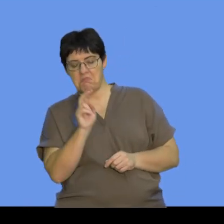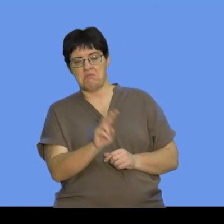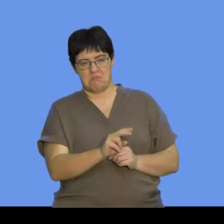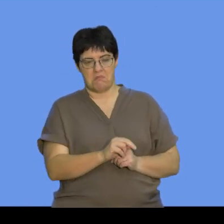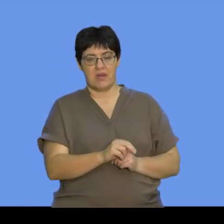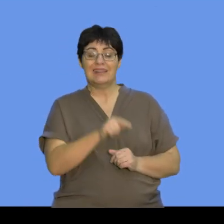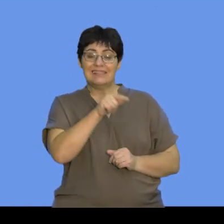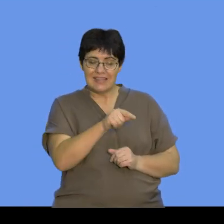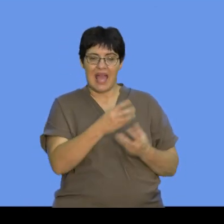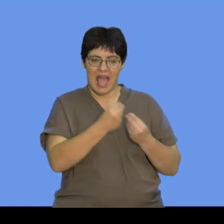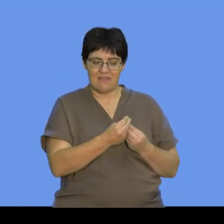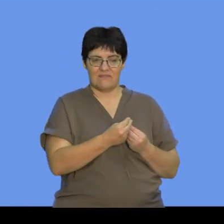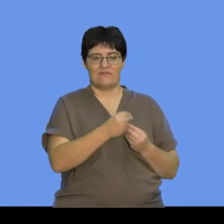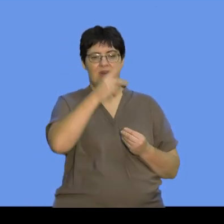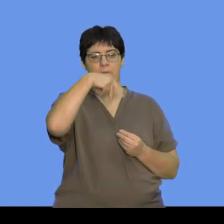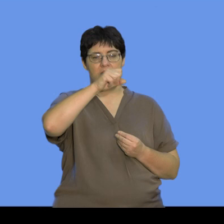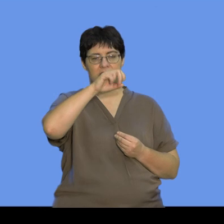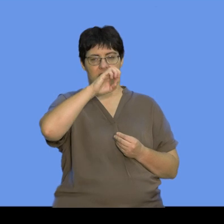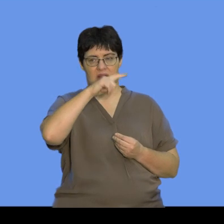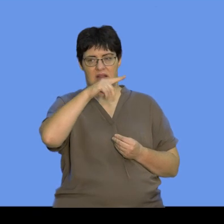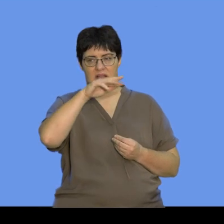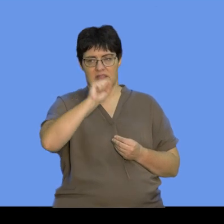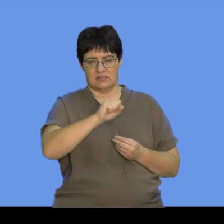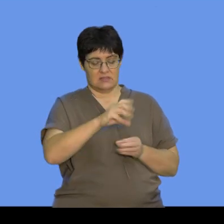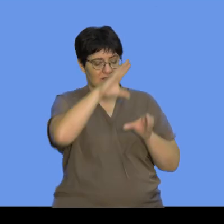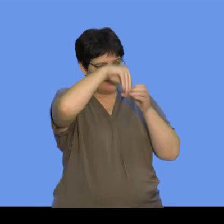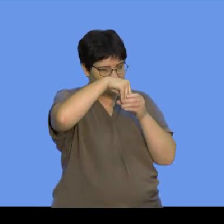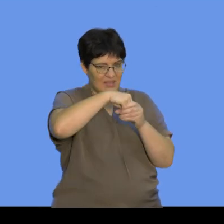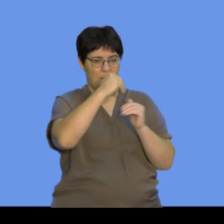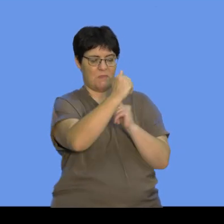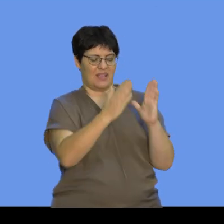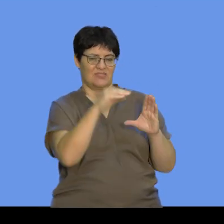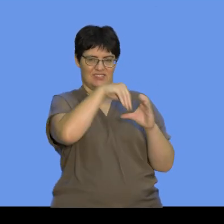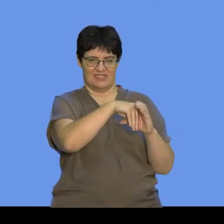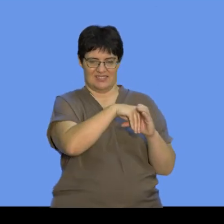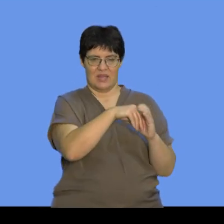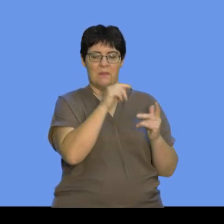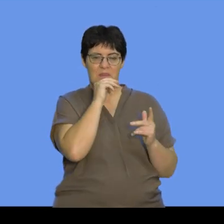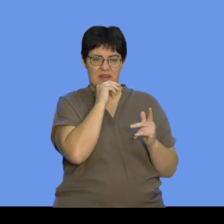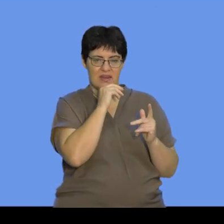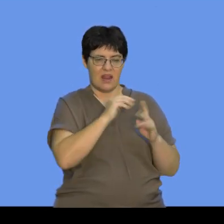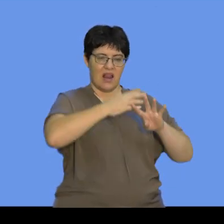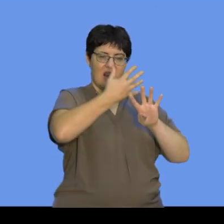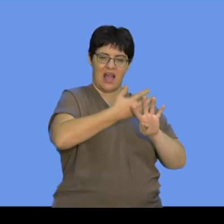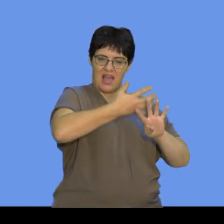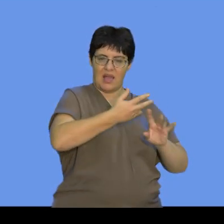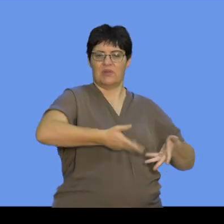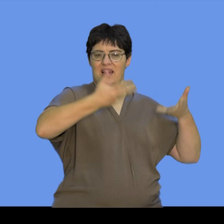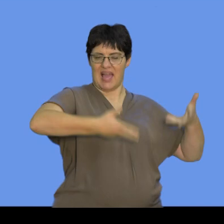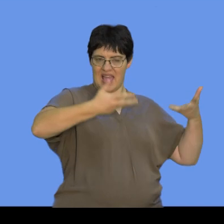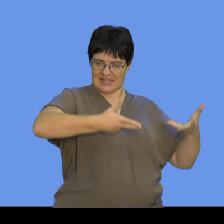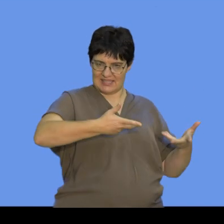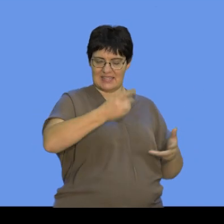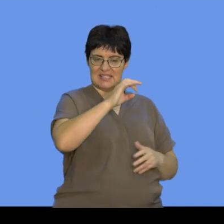consists of particles, and this packaging, which also determined, you know, the density and other physical properties